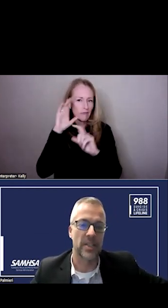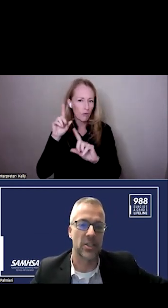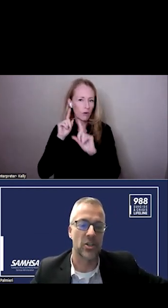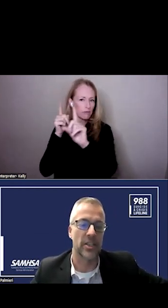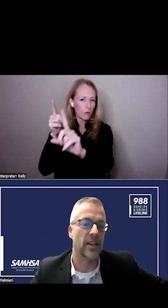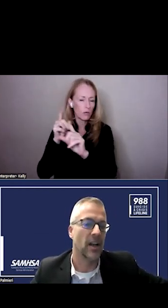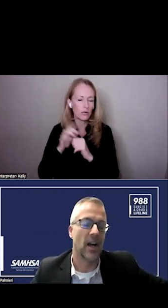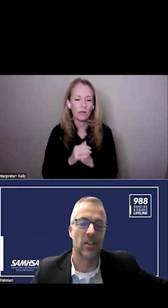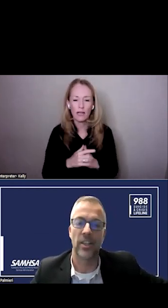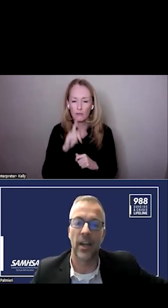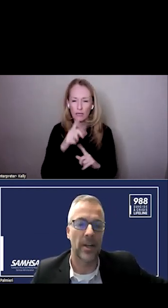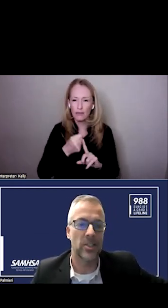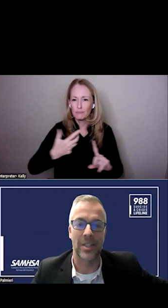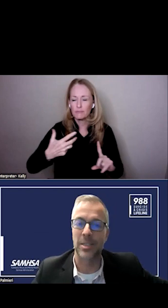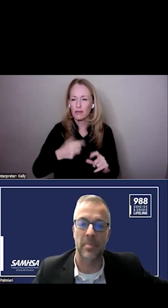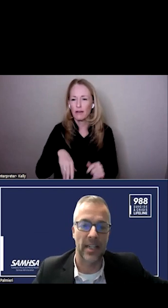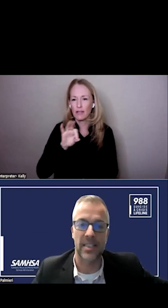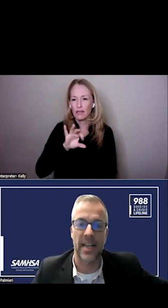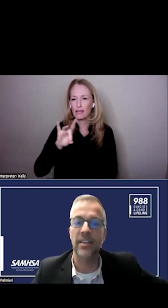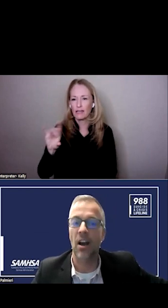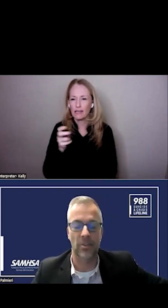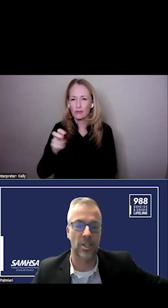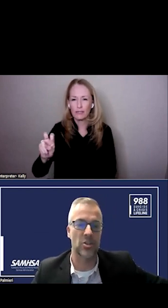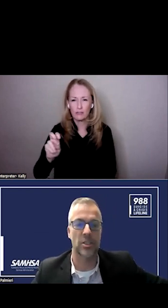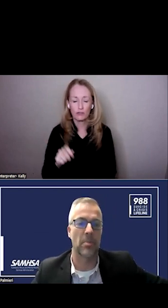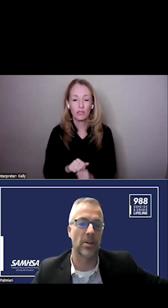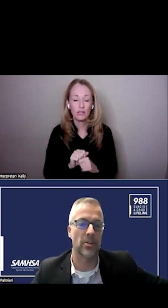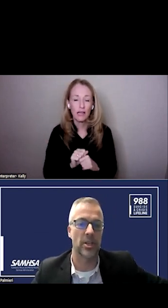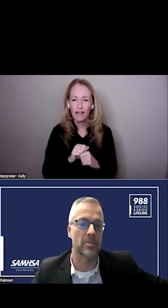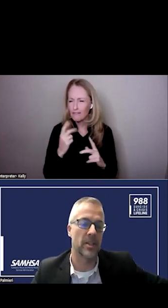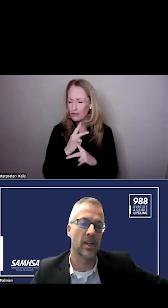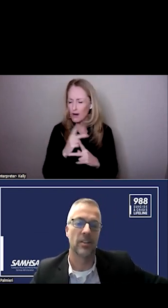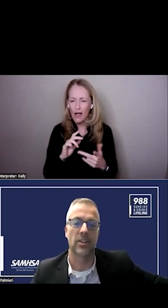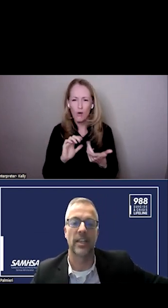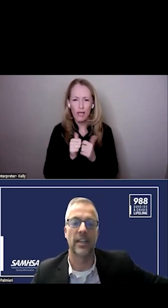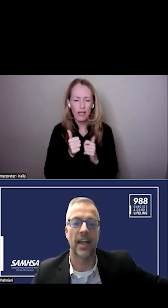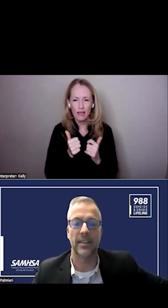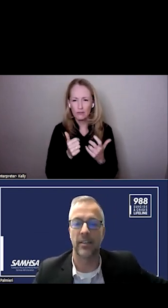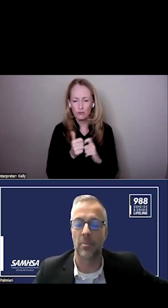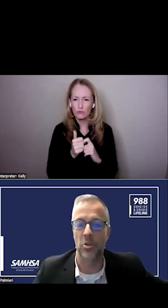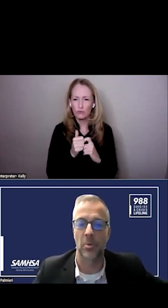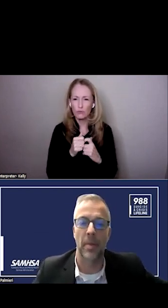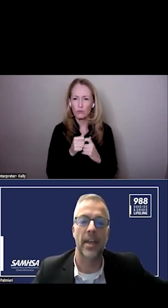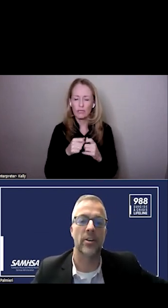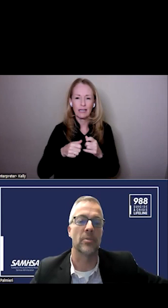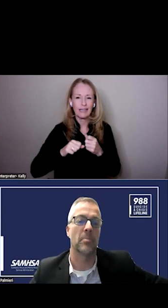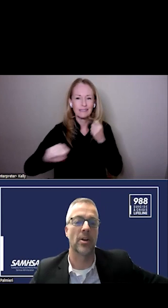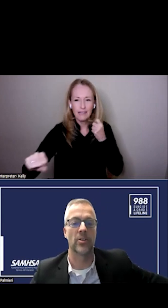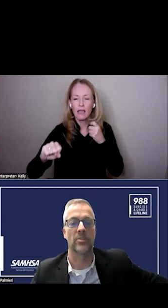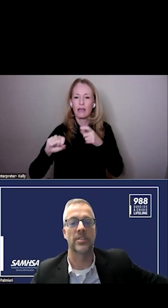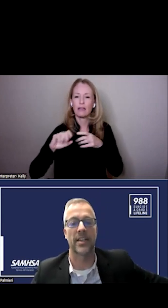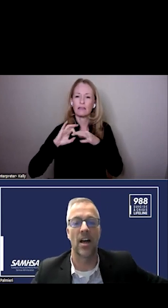988 transition, looking at ways to extend conversations and partnerships, looking at commercial